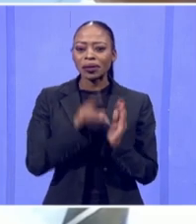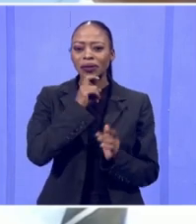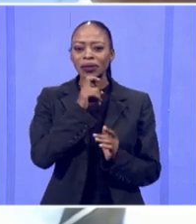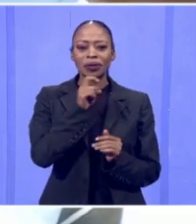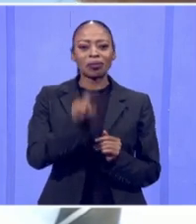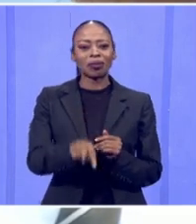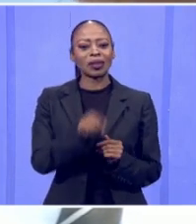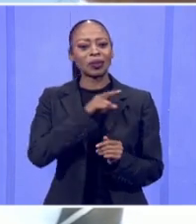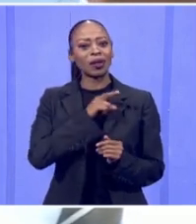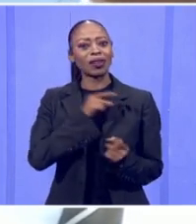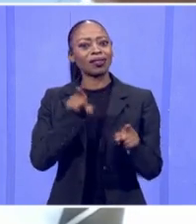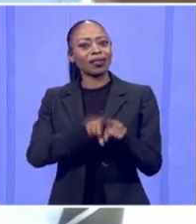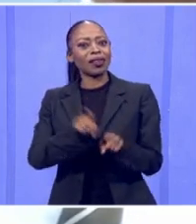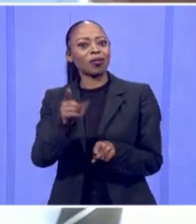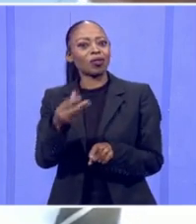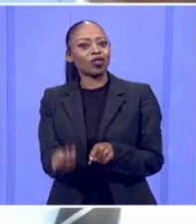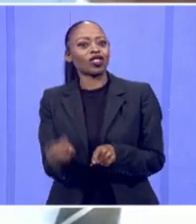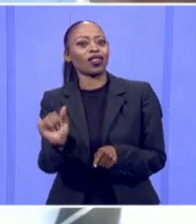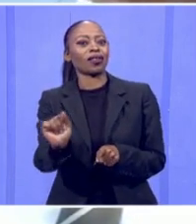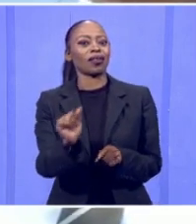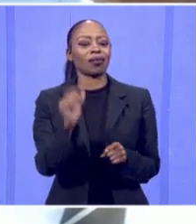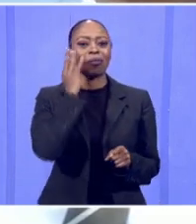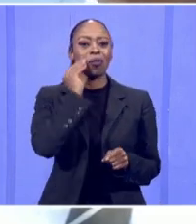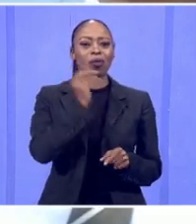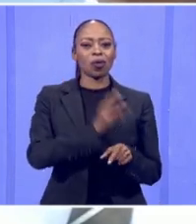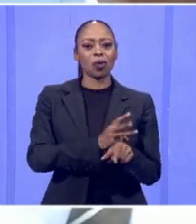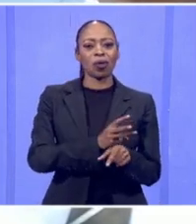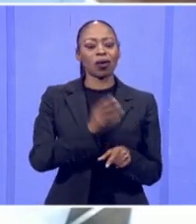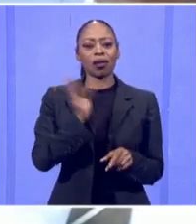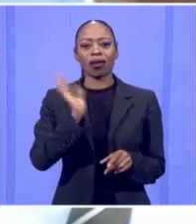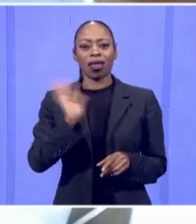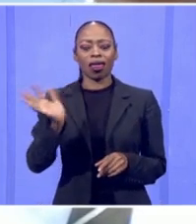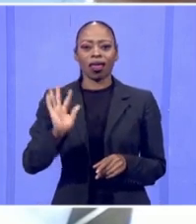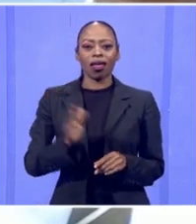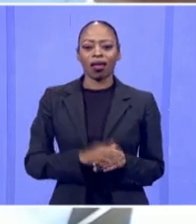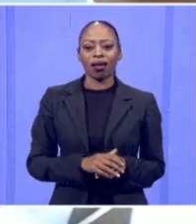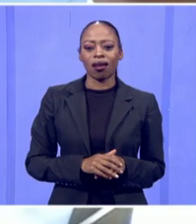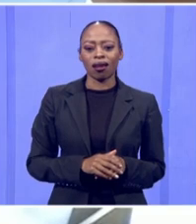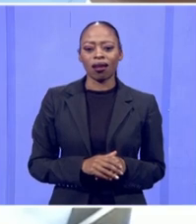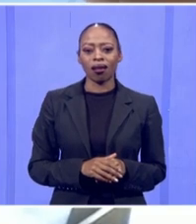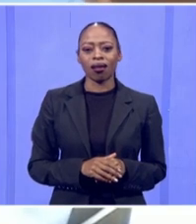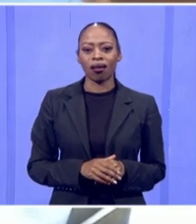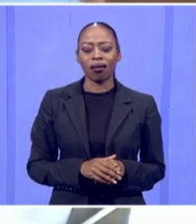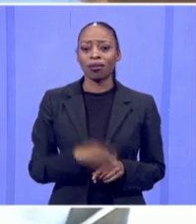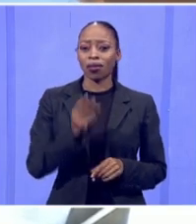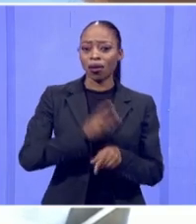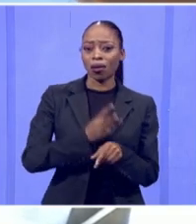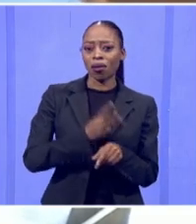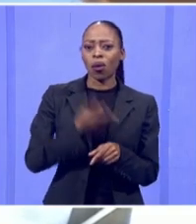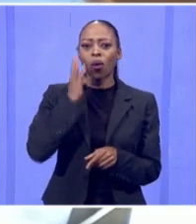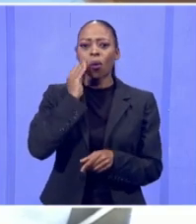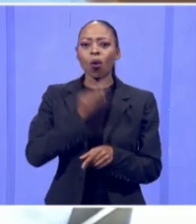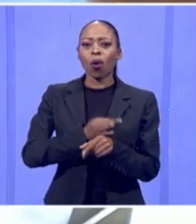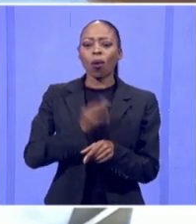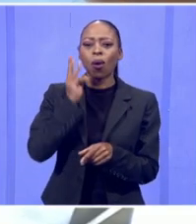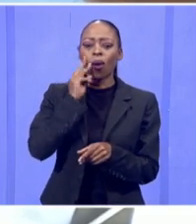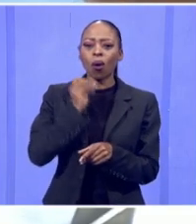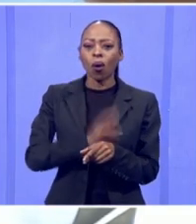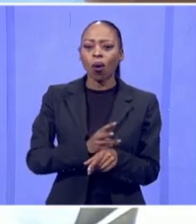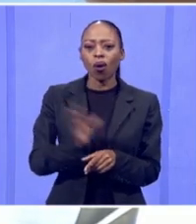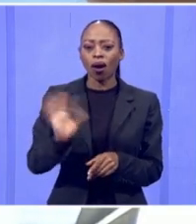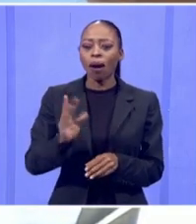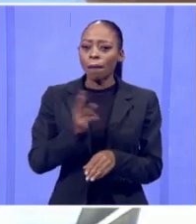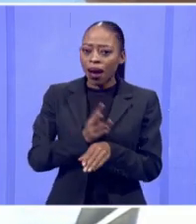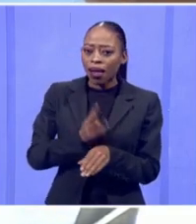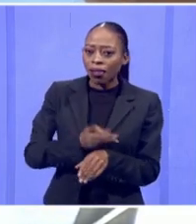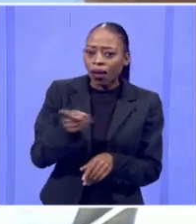because it's you, it's your children, it's not the grannies. But if grannies can't have a poor mama babantuan, says kuma no granny. The